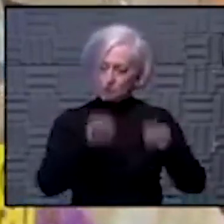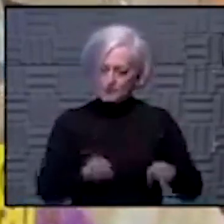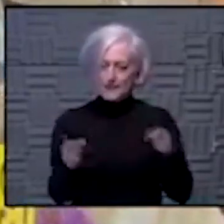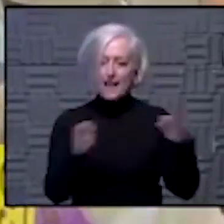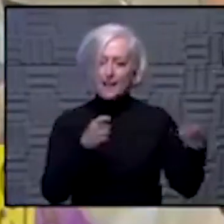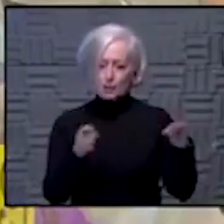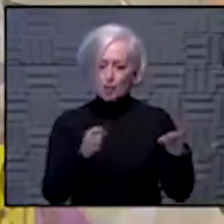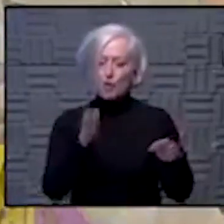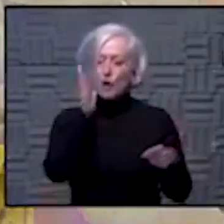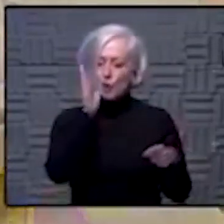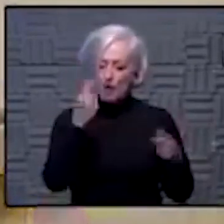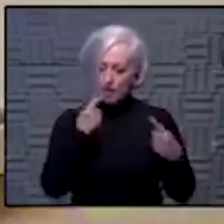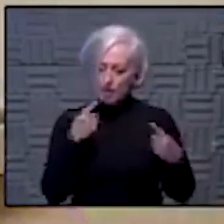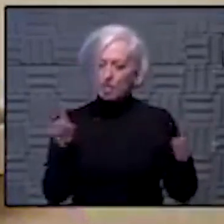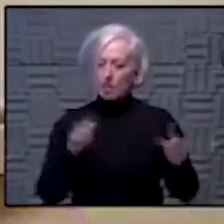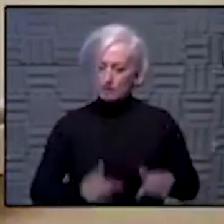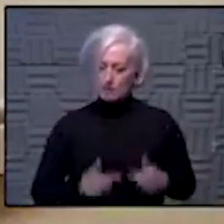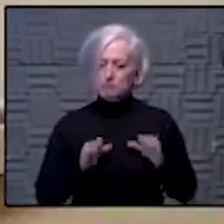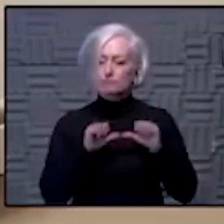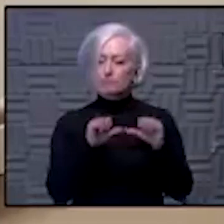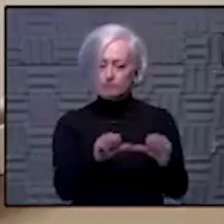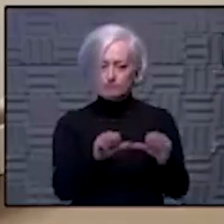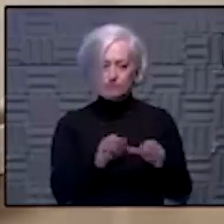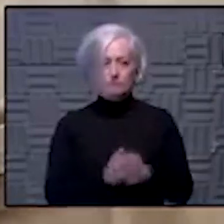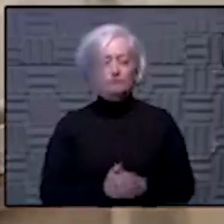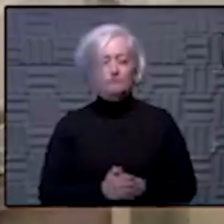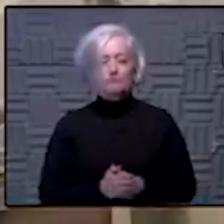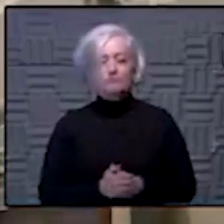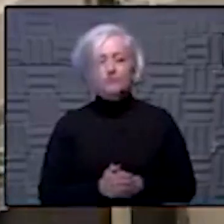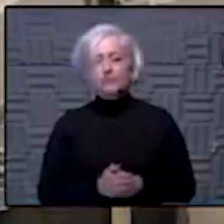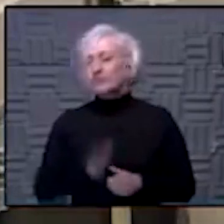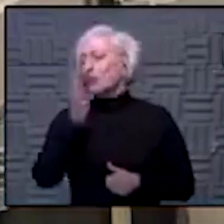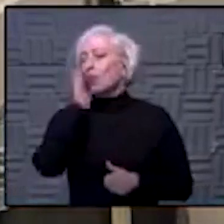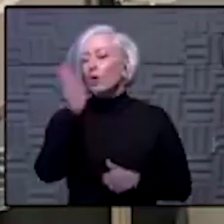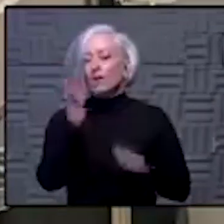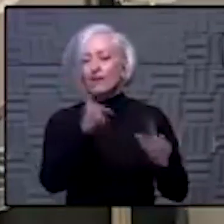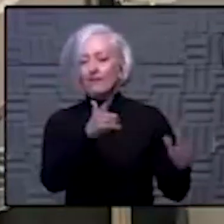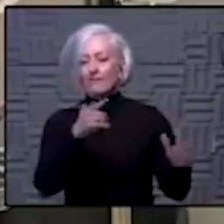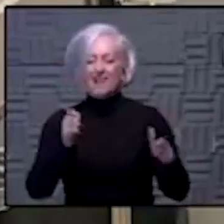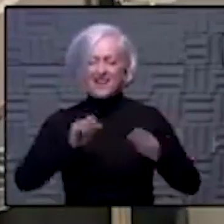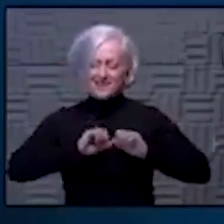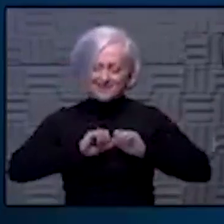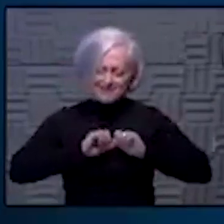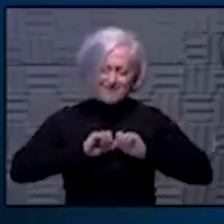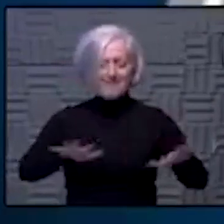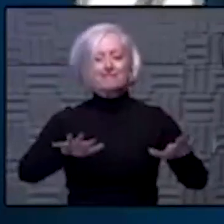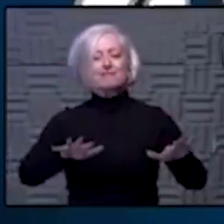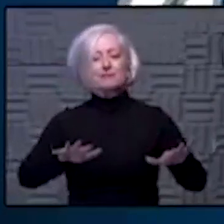it through this. This is very quick to get worse and very slow to get better.